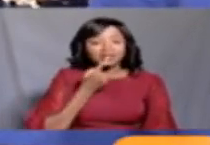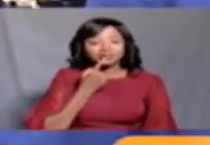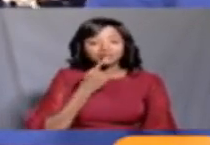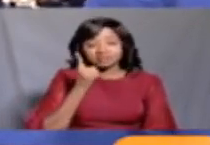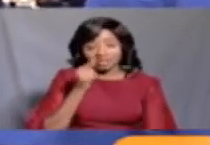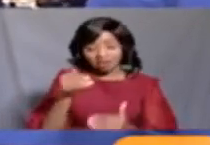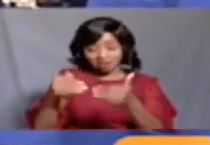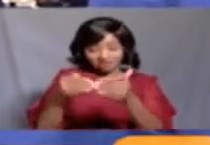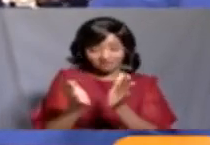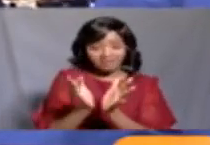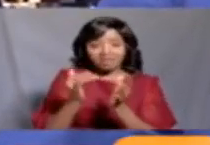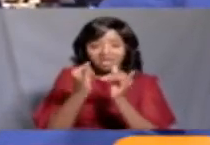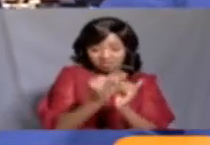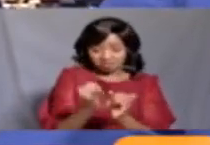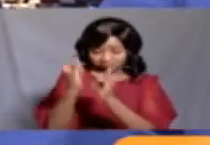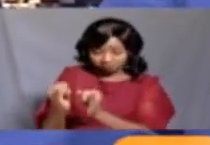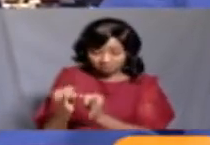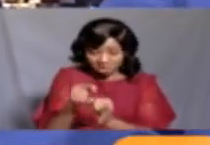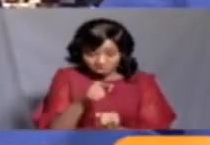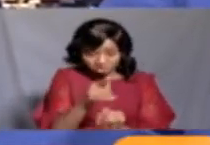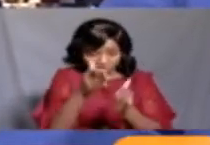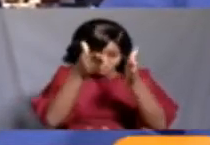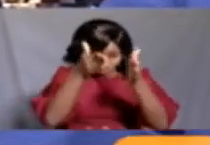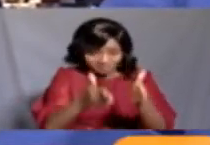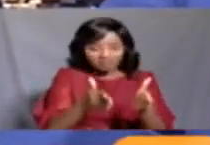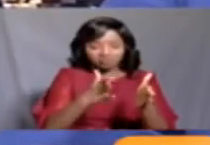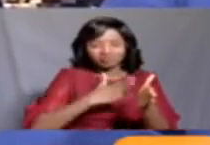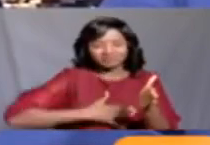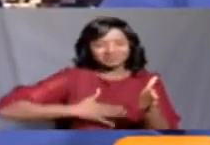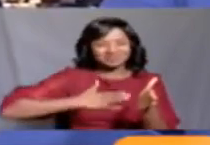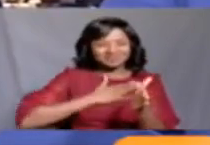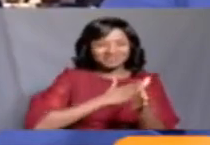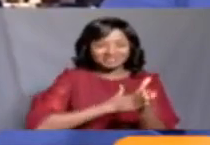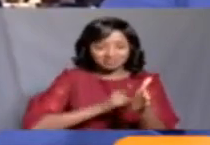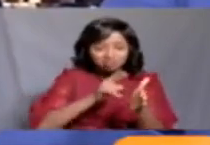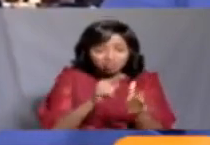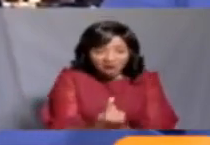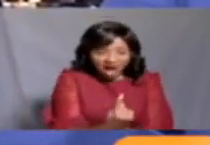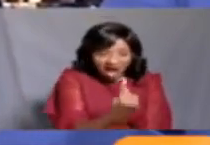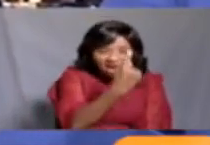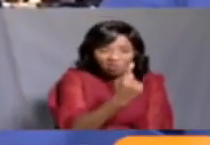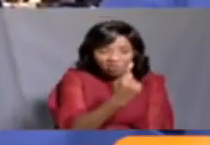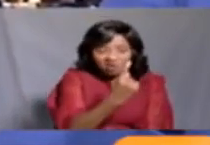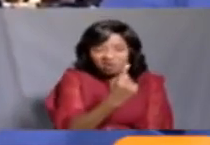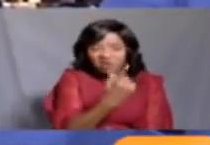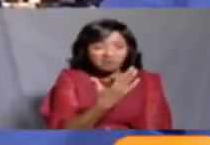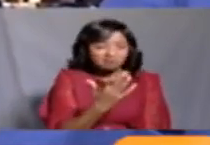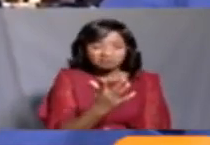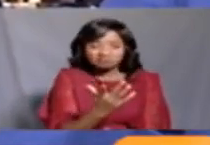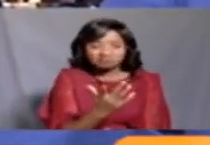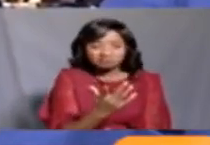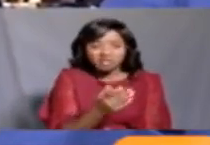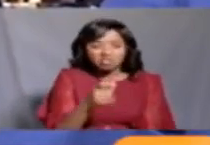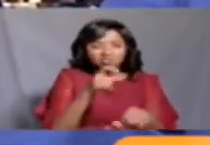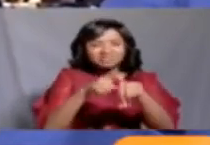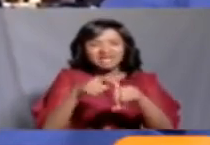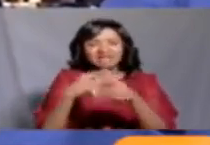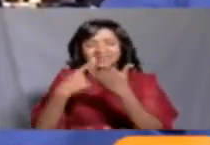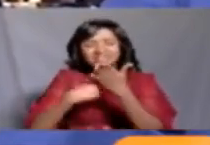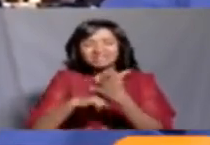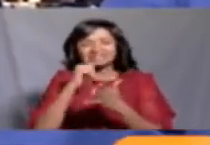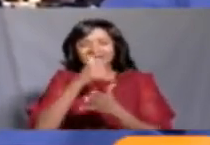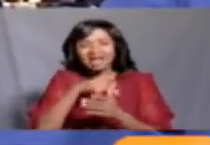that as a human being, you're just not one aspect. So, because when they're talking about curses, they're going